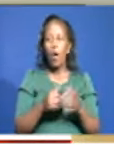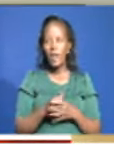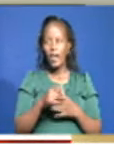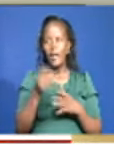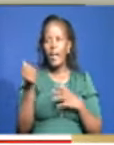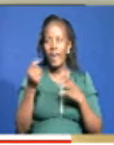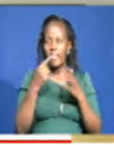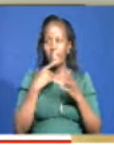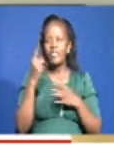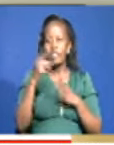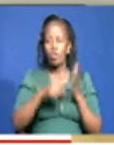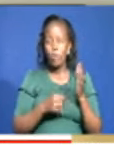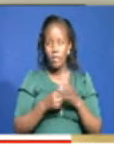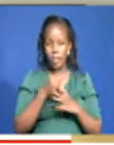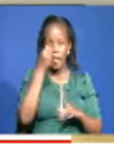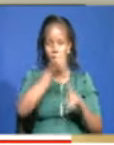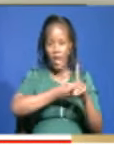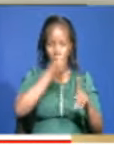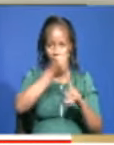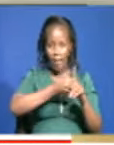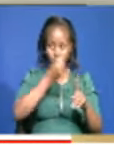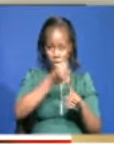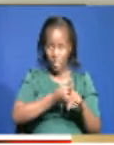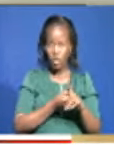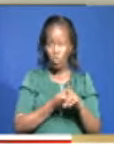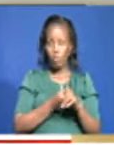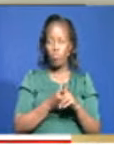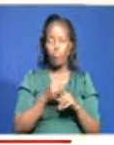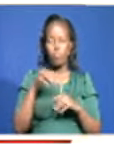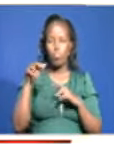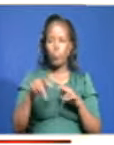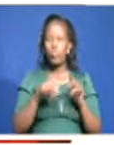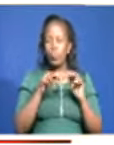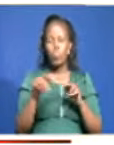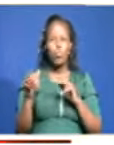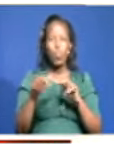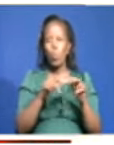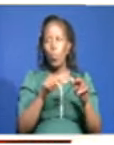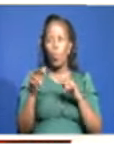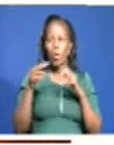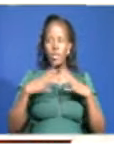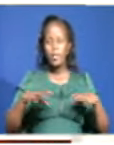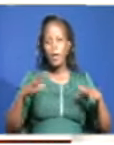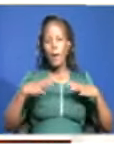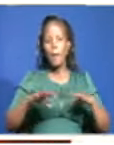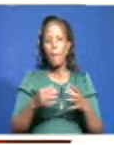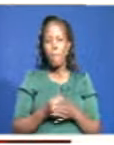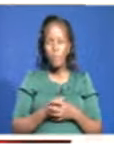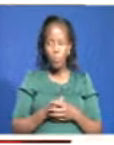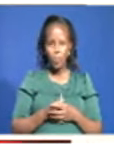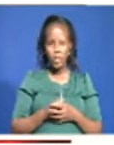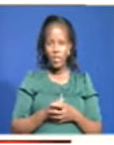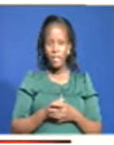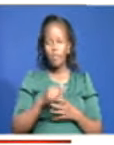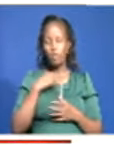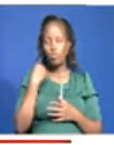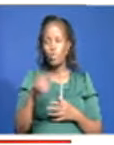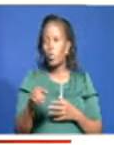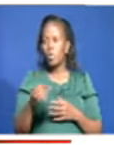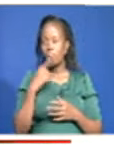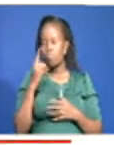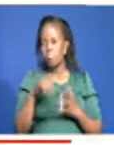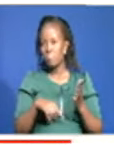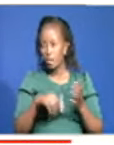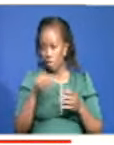the advocate of Futsubishi and Volkswagen. Nakwambia upuzi ambao uko Kenya ni mwingi sana.